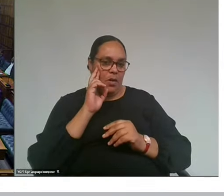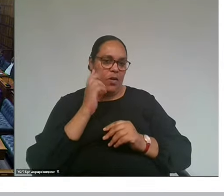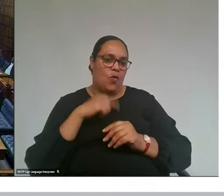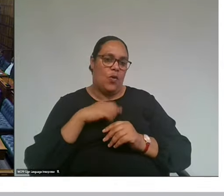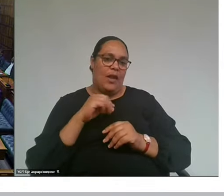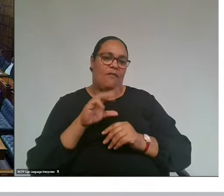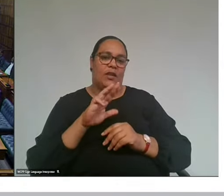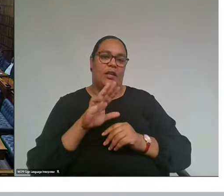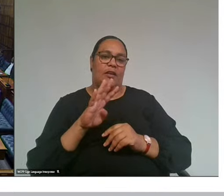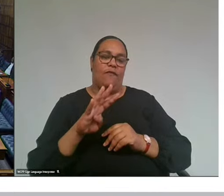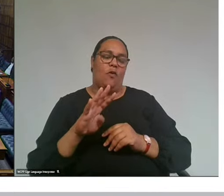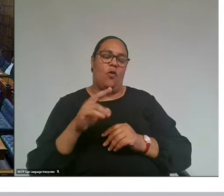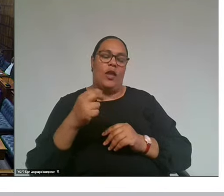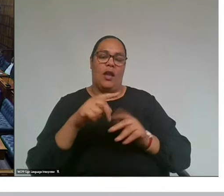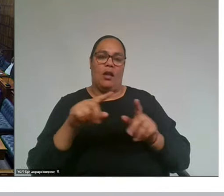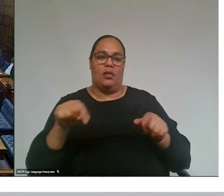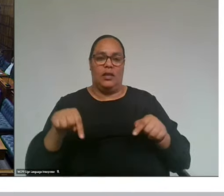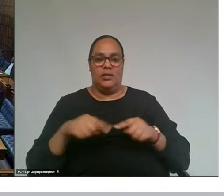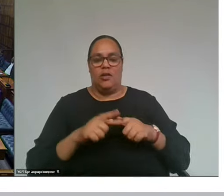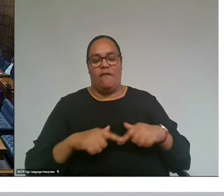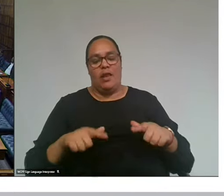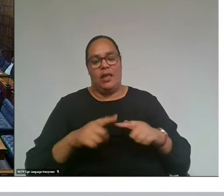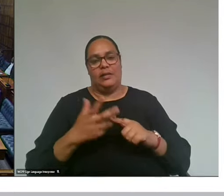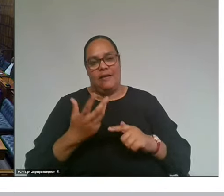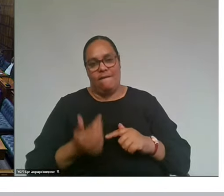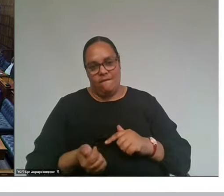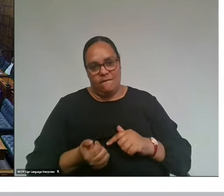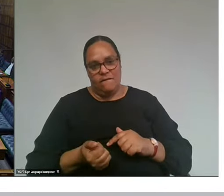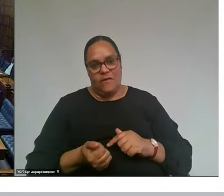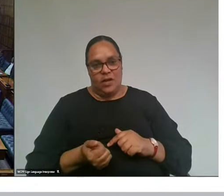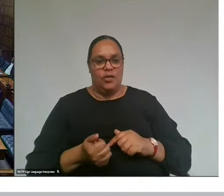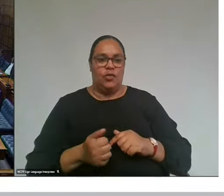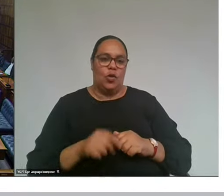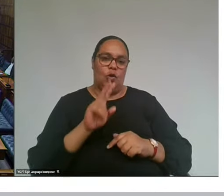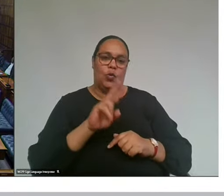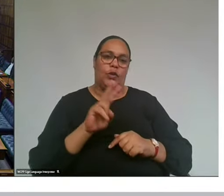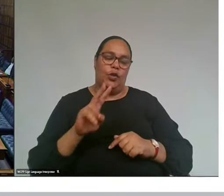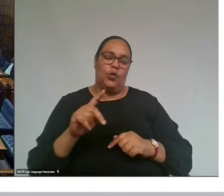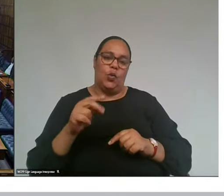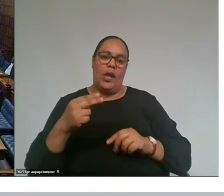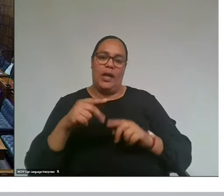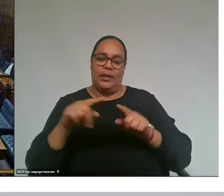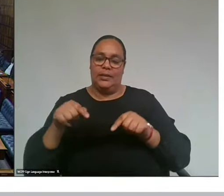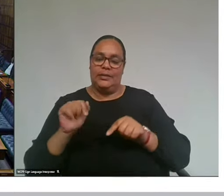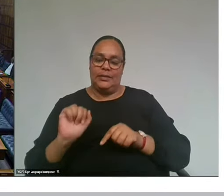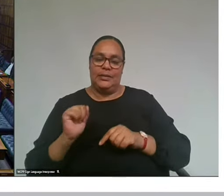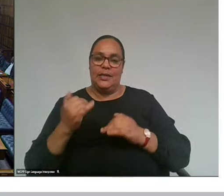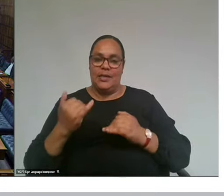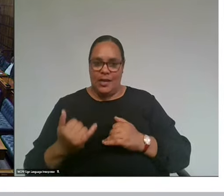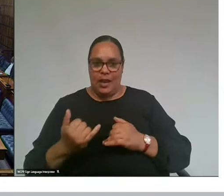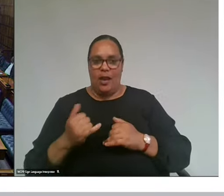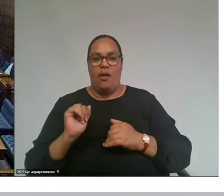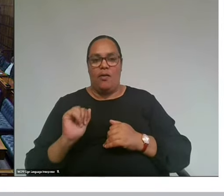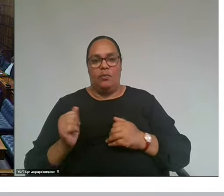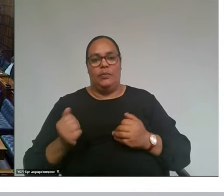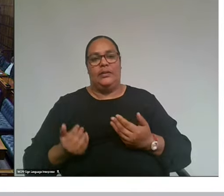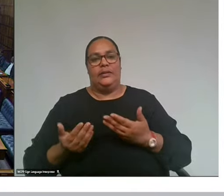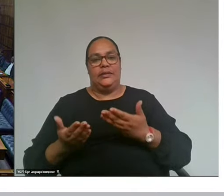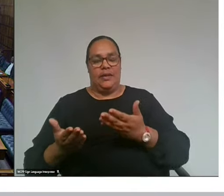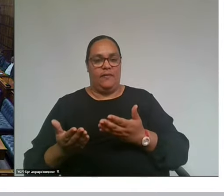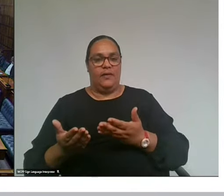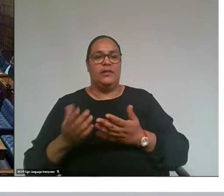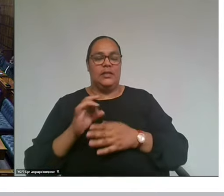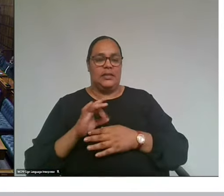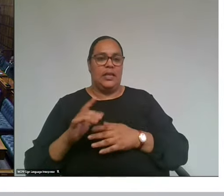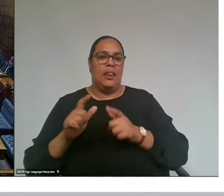94 hectares of of of land um 22 hectares of it is currently being serviced so it's